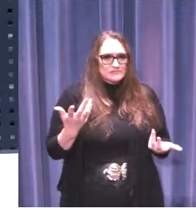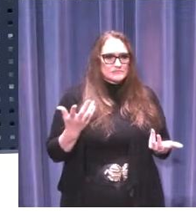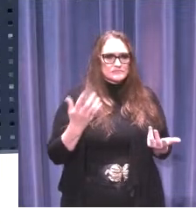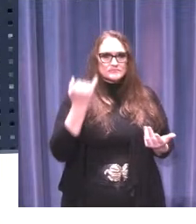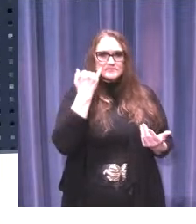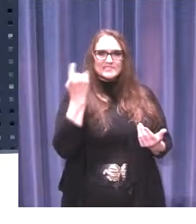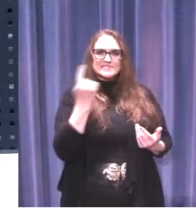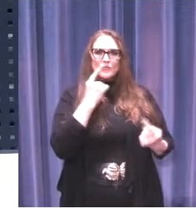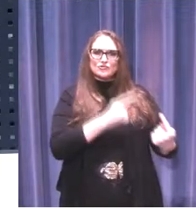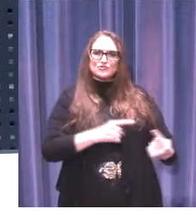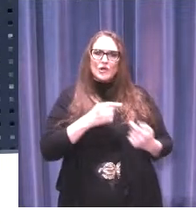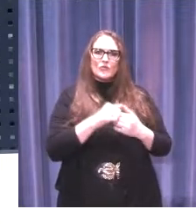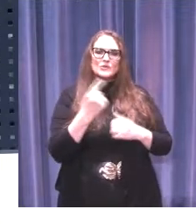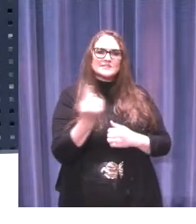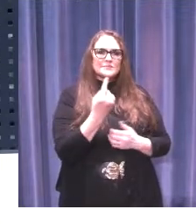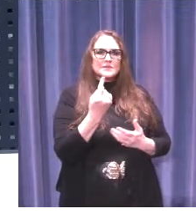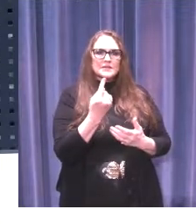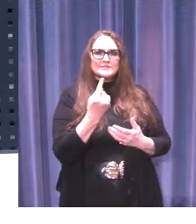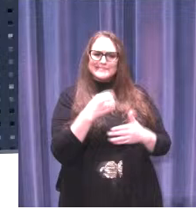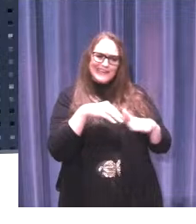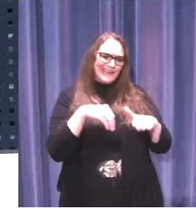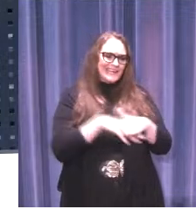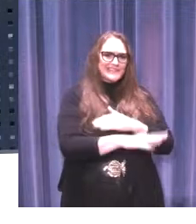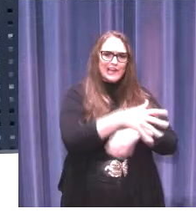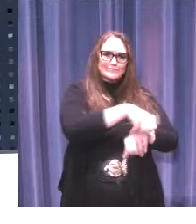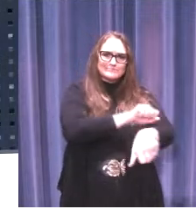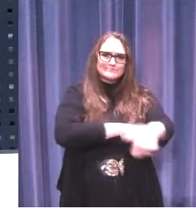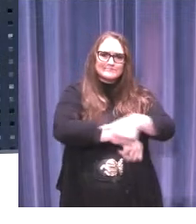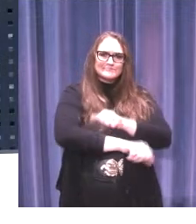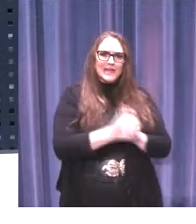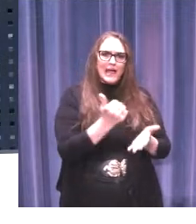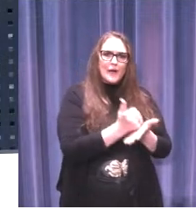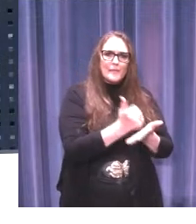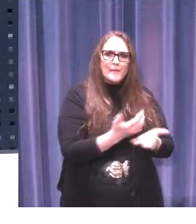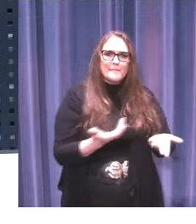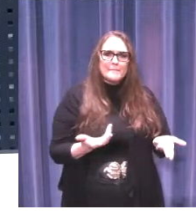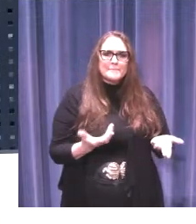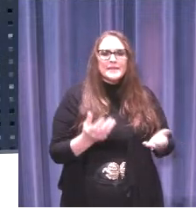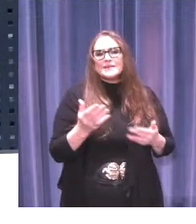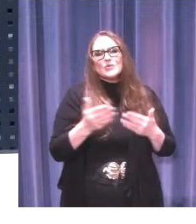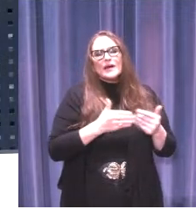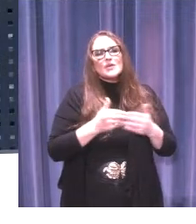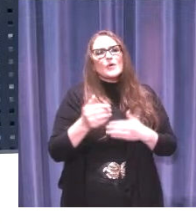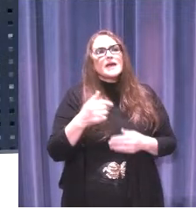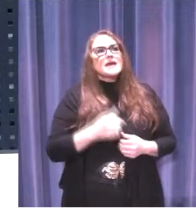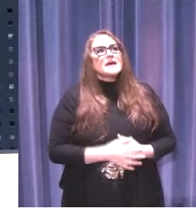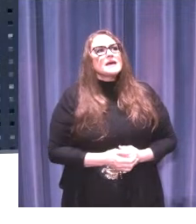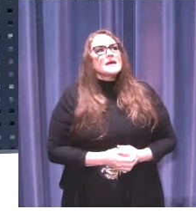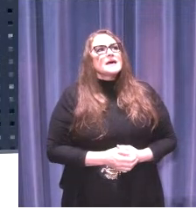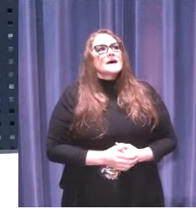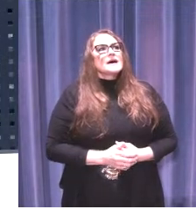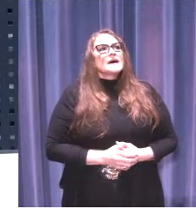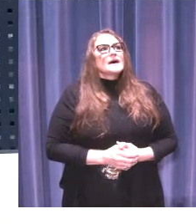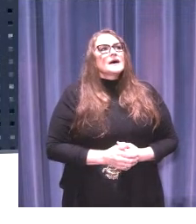someone's struggling with something, get in there and help them. So anyway,